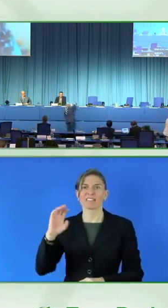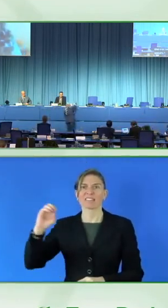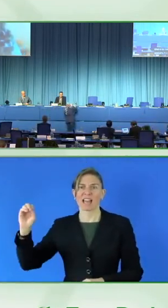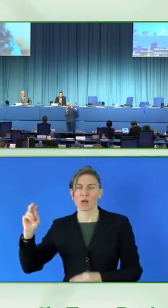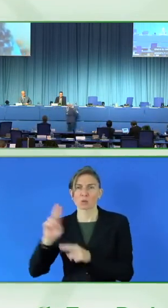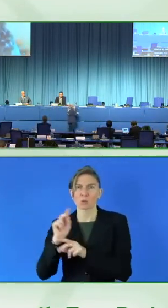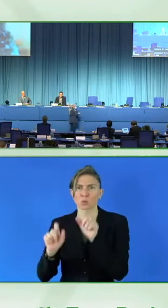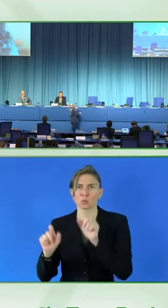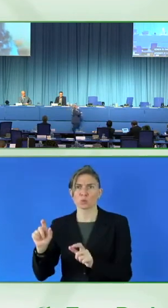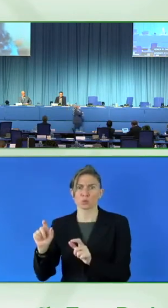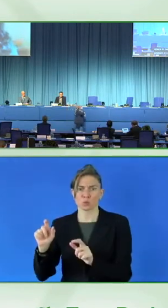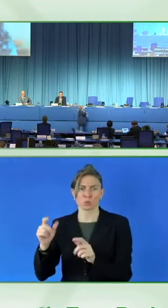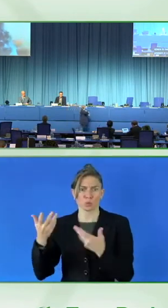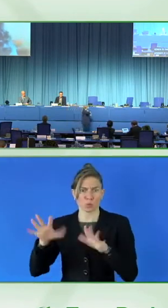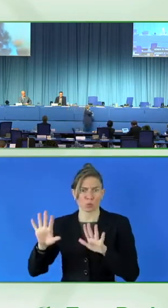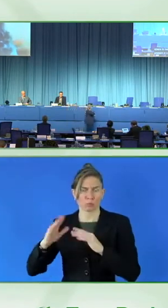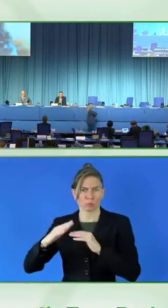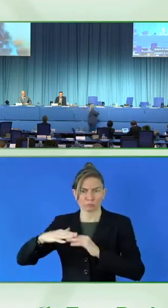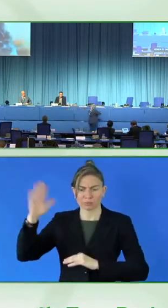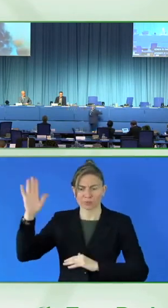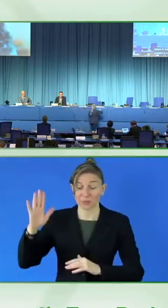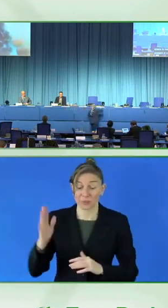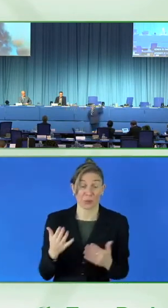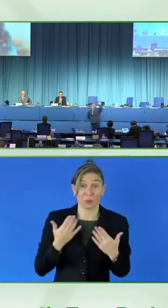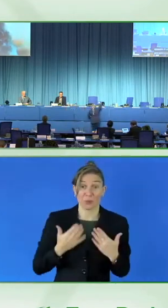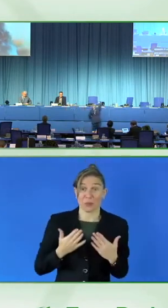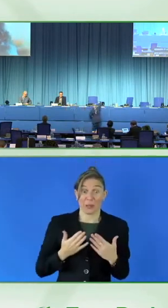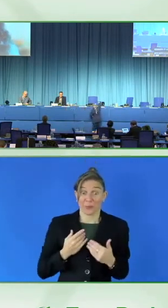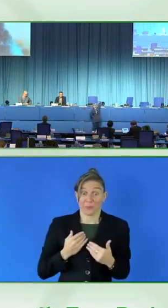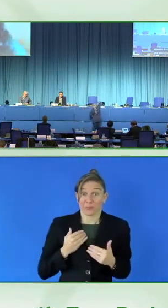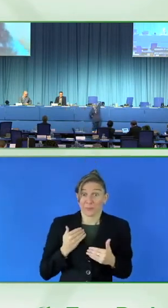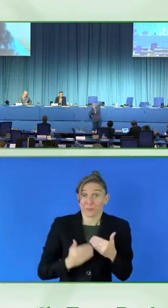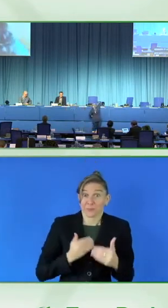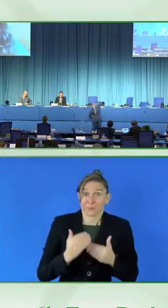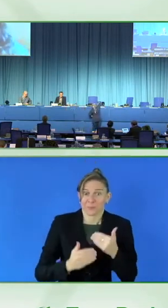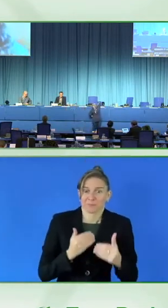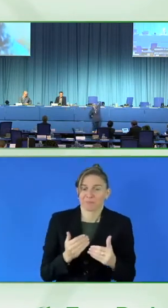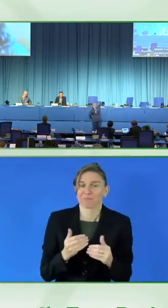started and lots of exciting work ahead. Thank you, Gio.